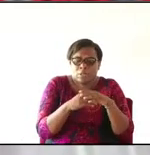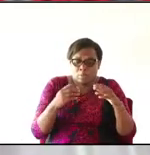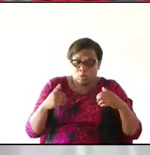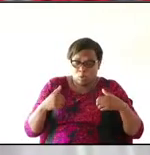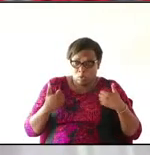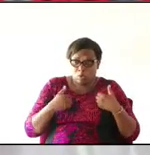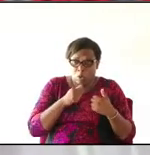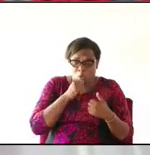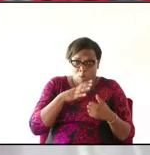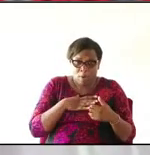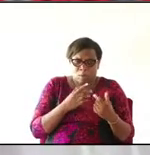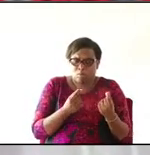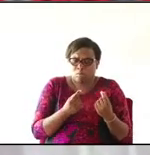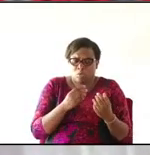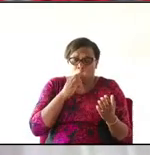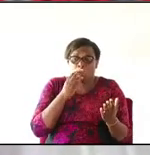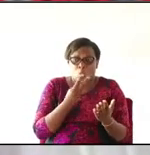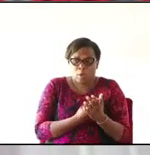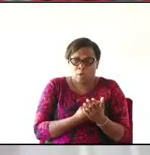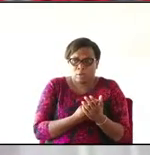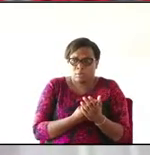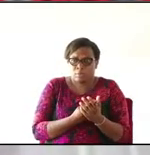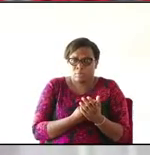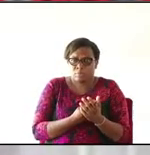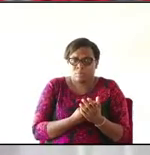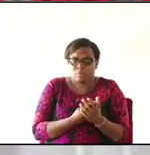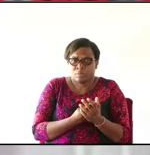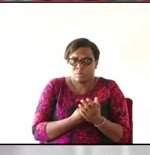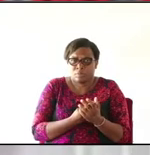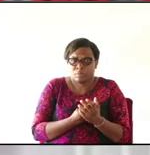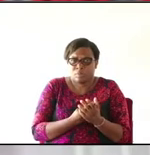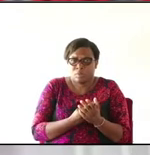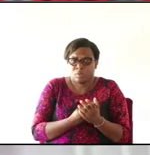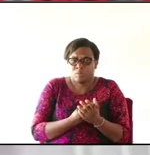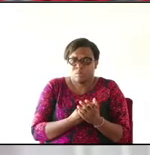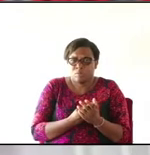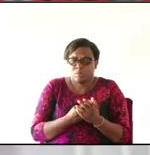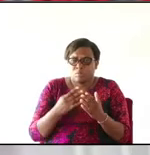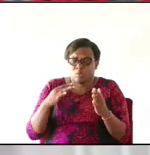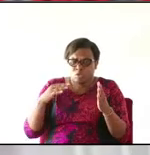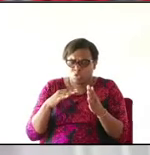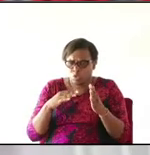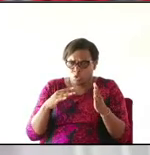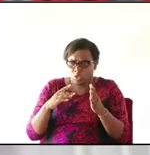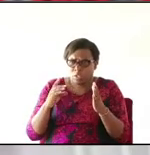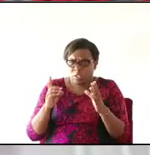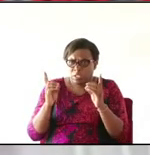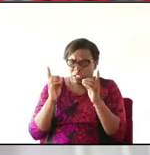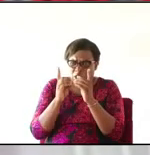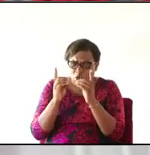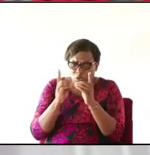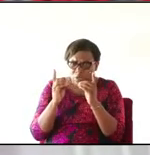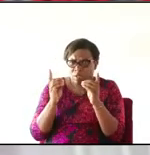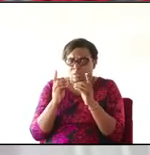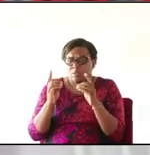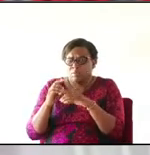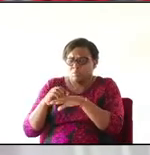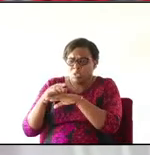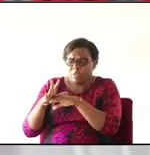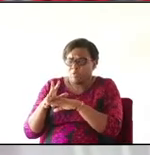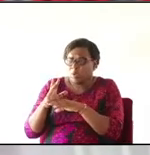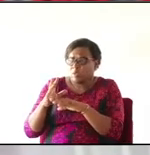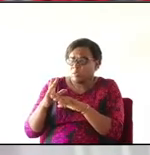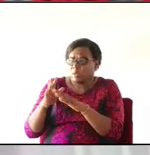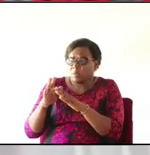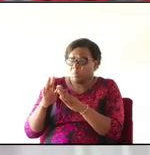lady, doing well, pursuing degrees and influencing policy in her island, on